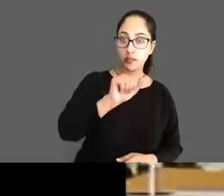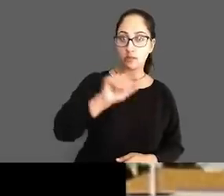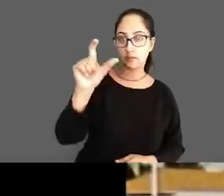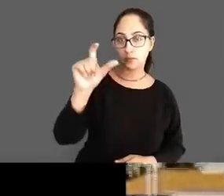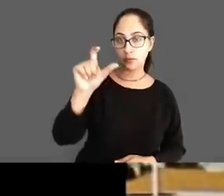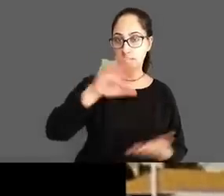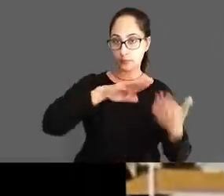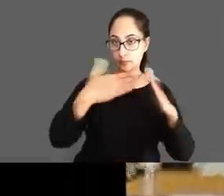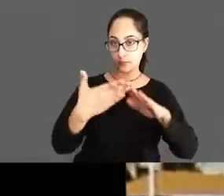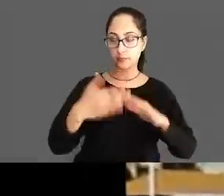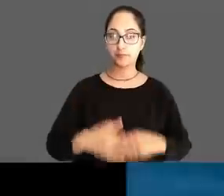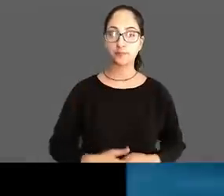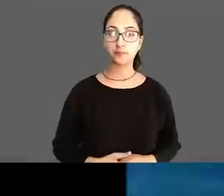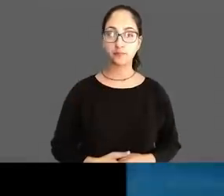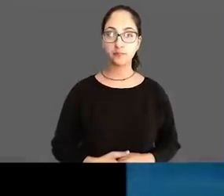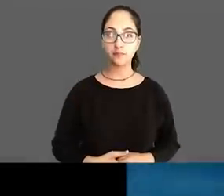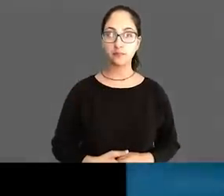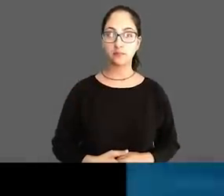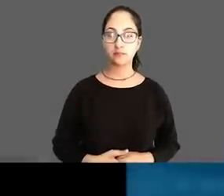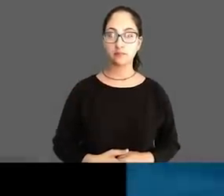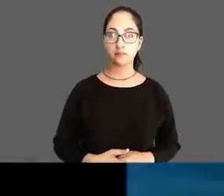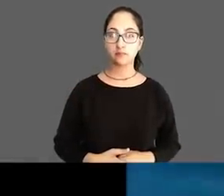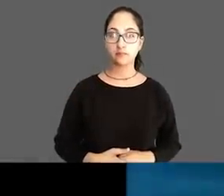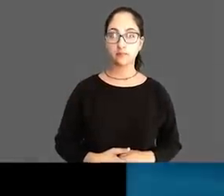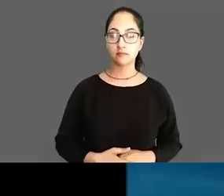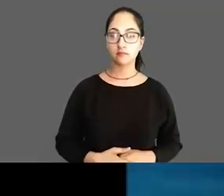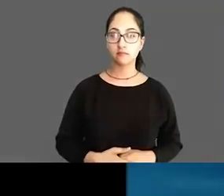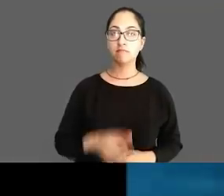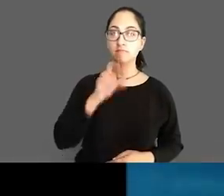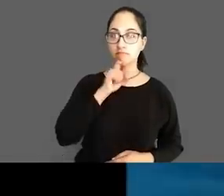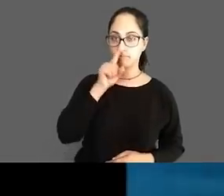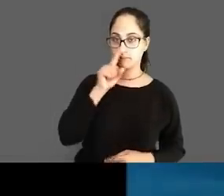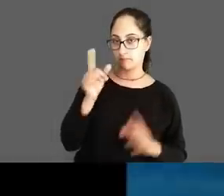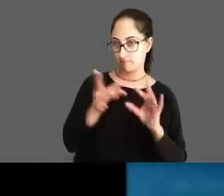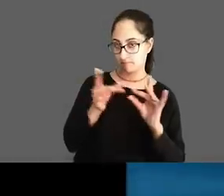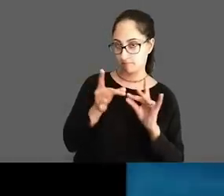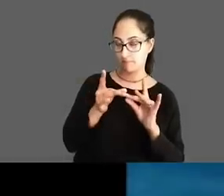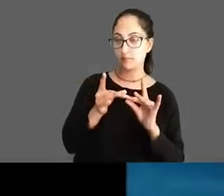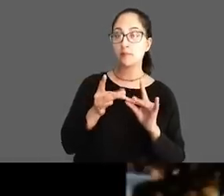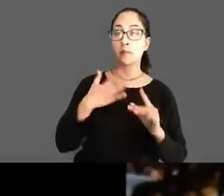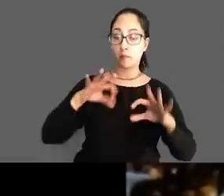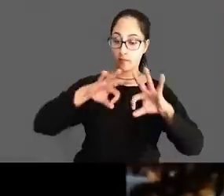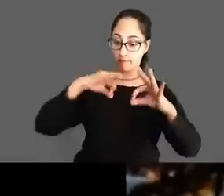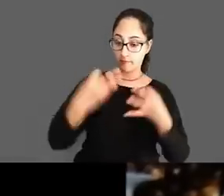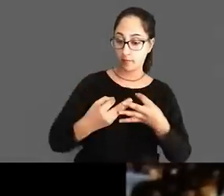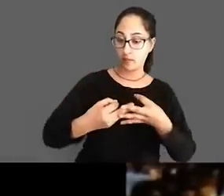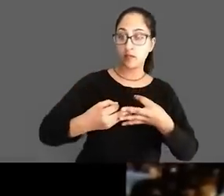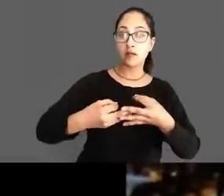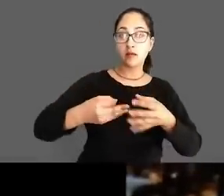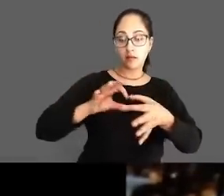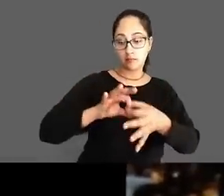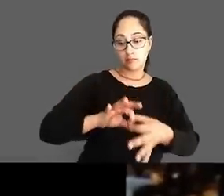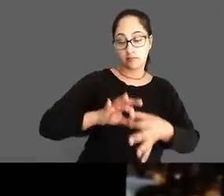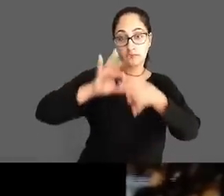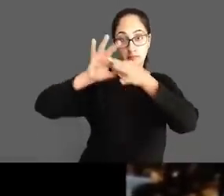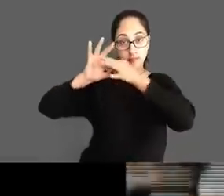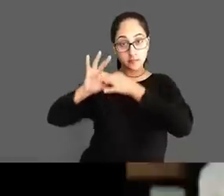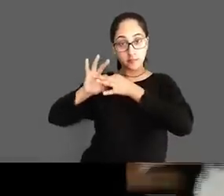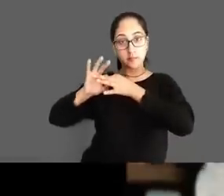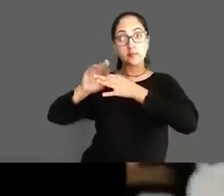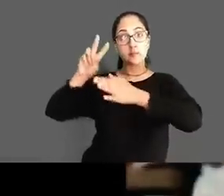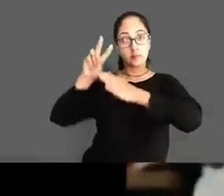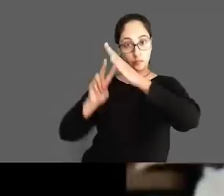Muslim community. My family and myself trace our family line back to the Prophet and